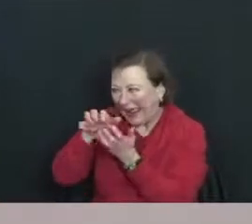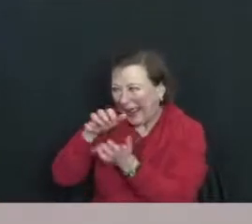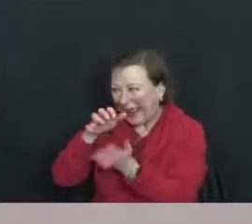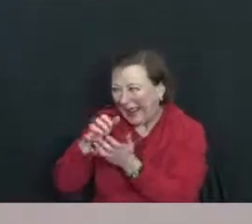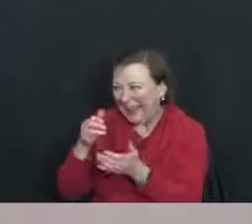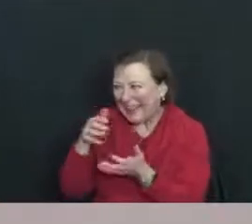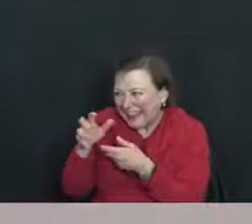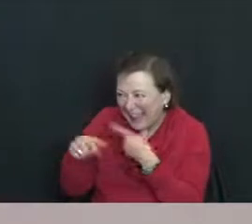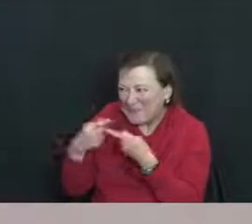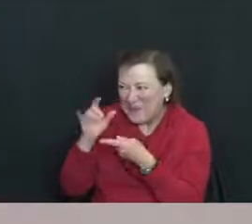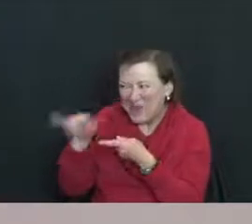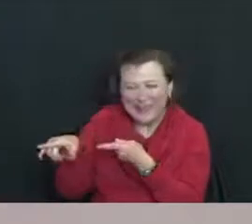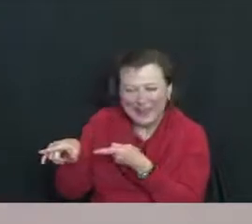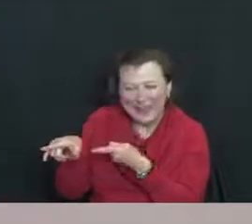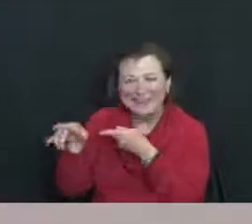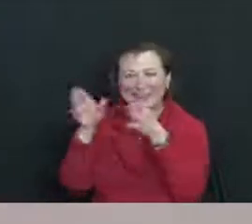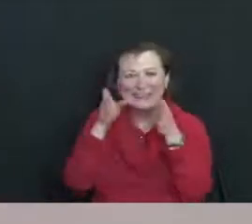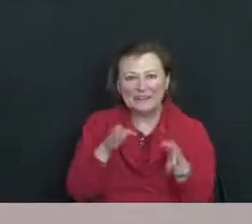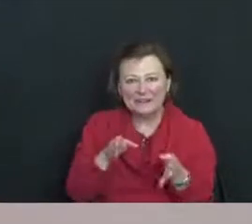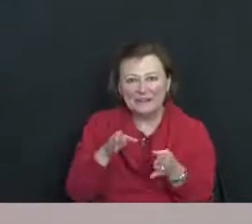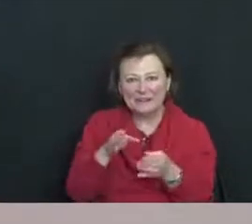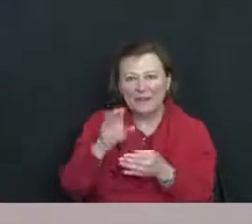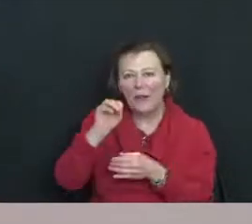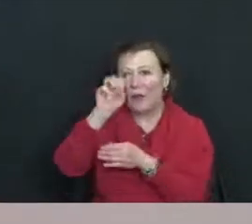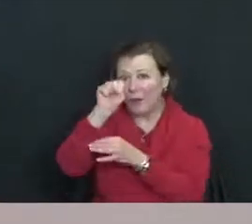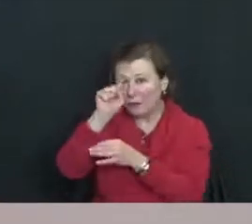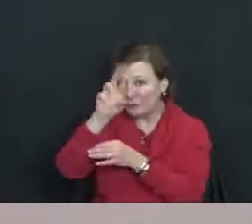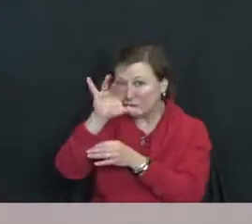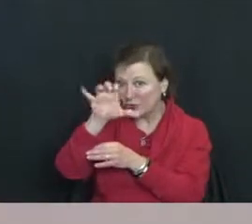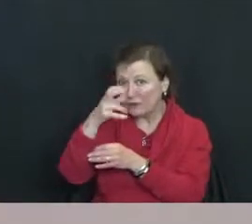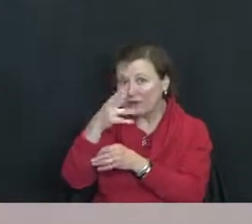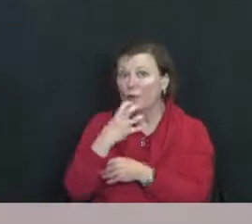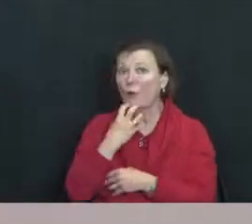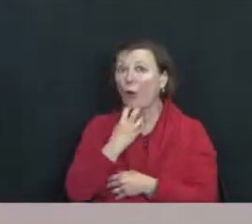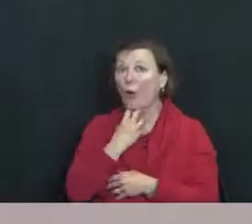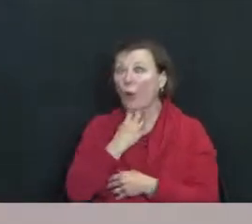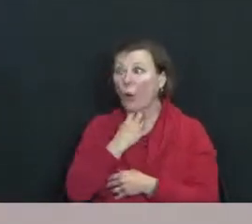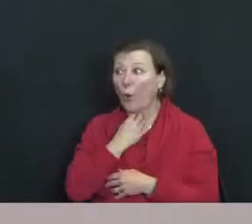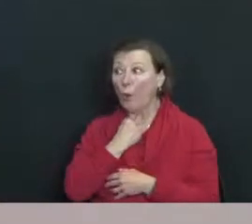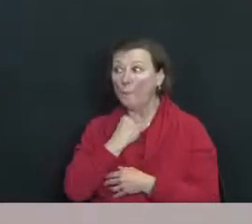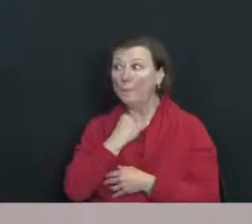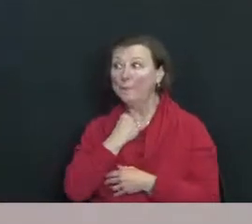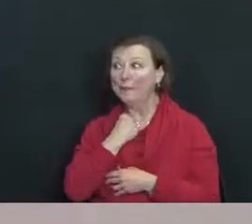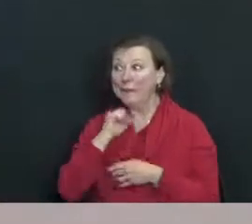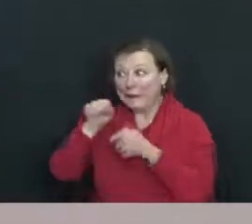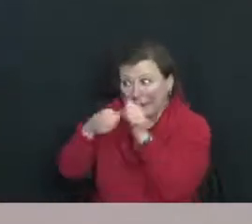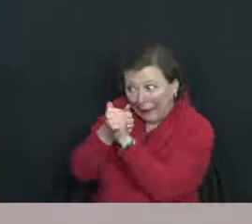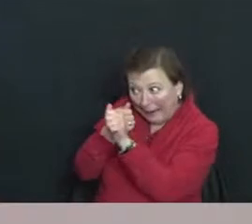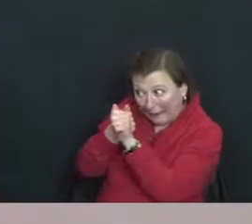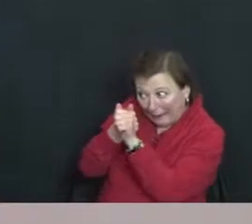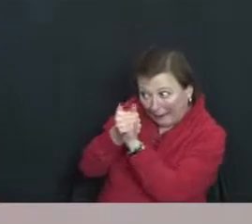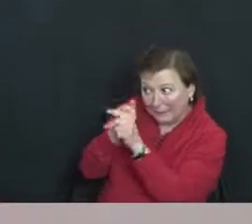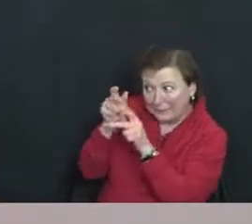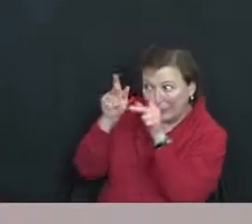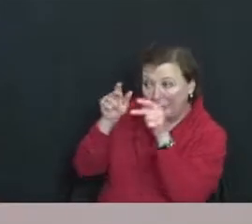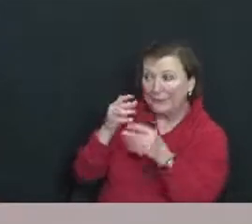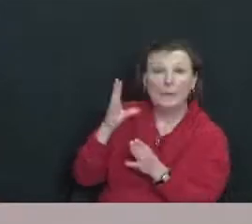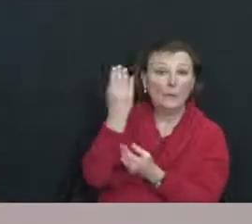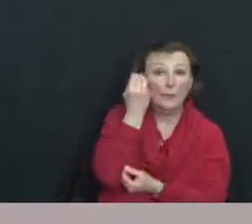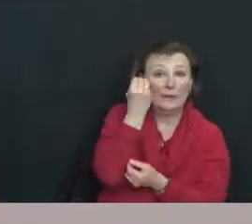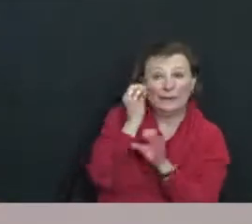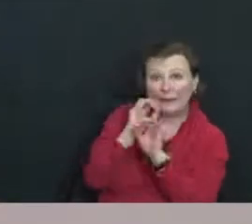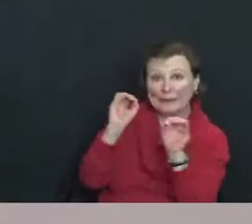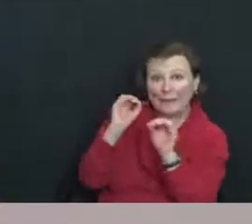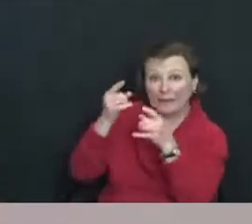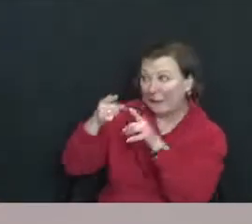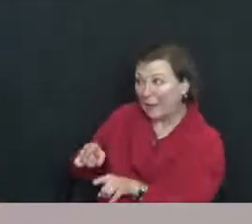Let's laugh about it. The ostrich. Gulp. Let's hide and pretend nothing